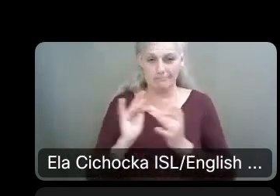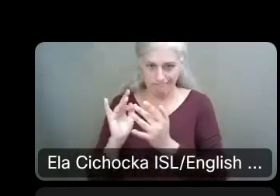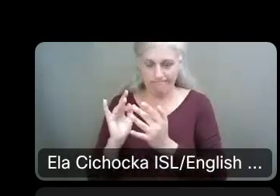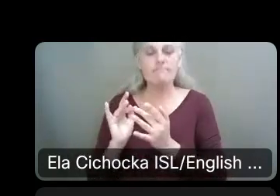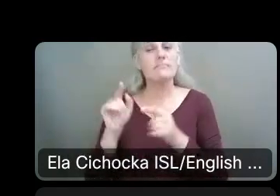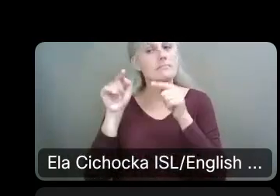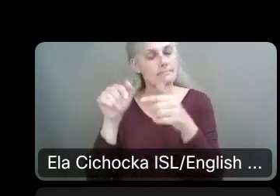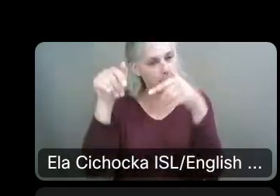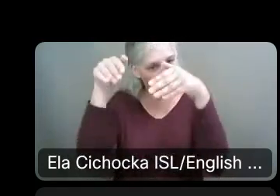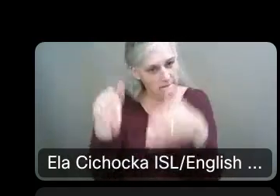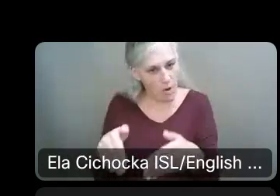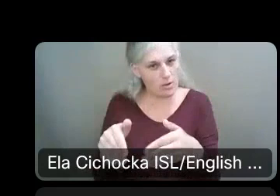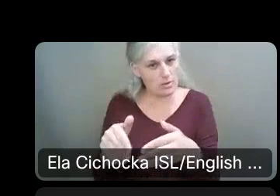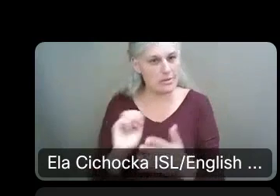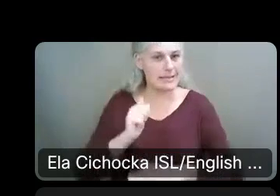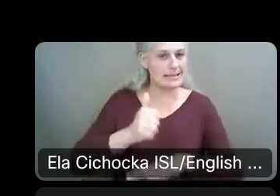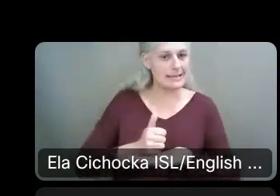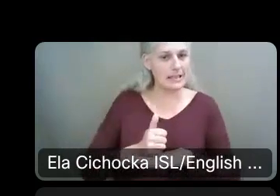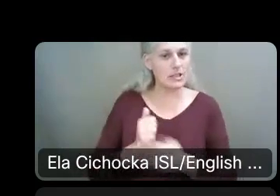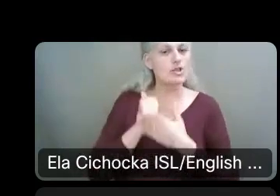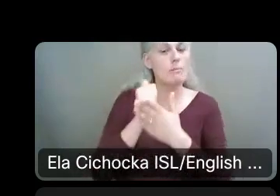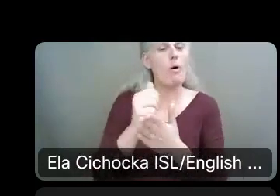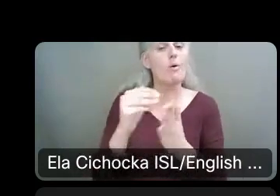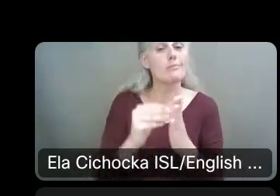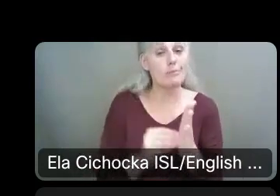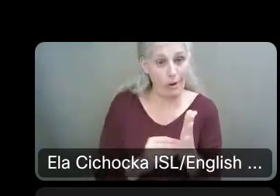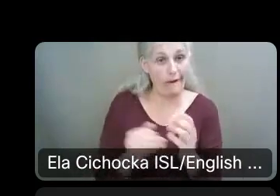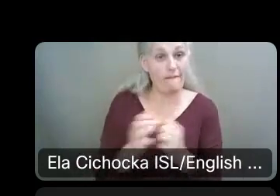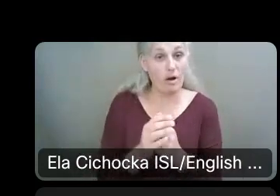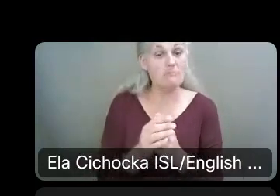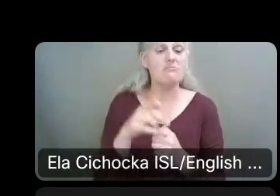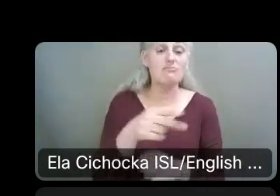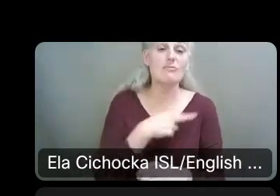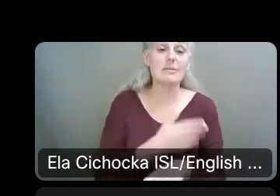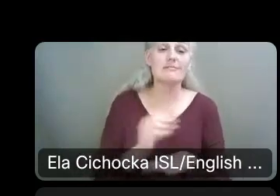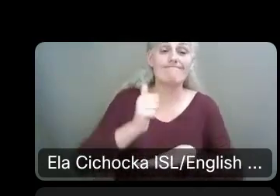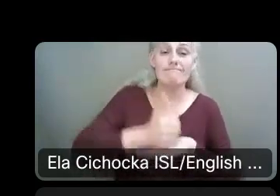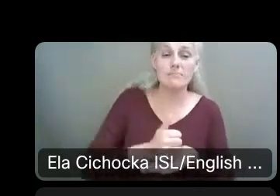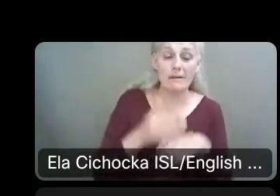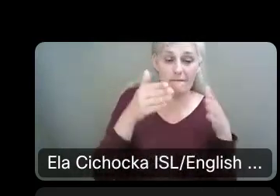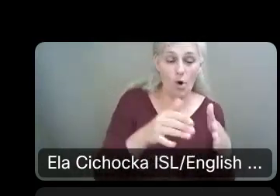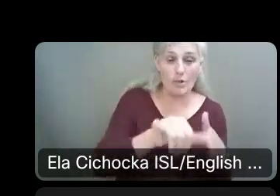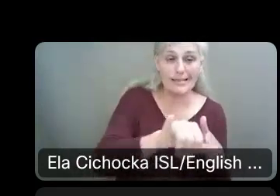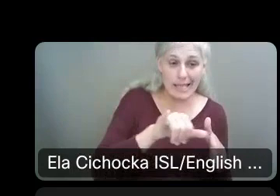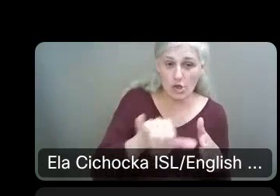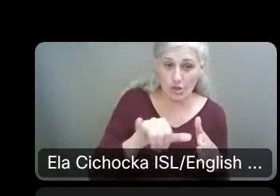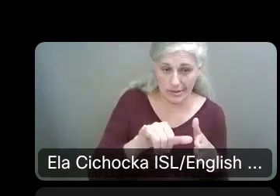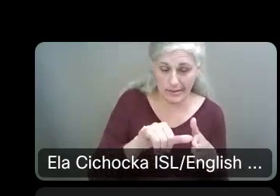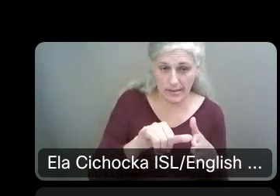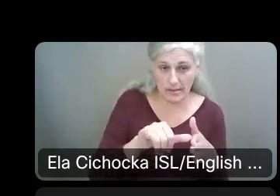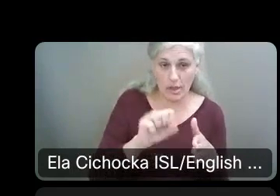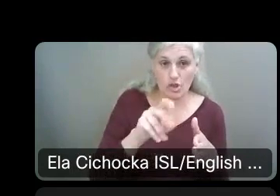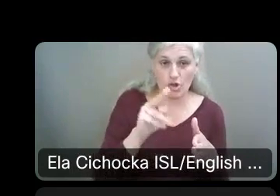looking at setting up a support program it's initially just focusing on surgeons, but what we're